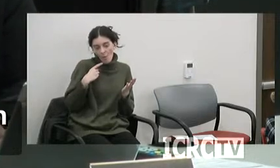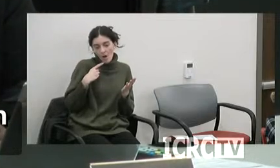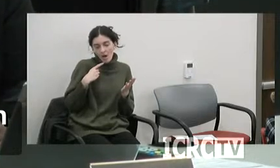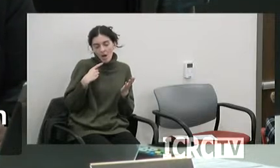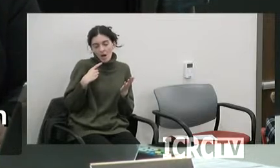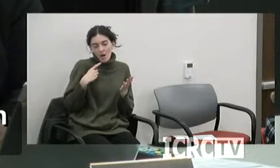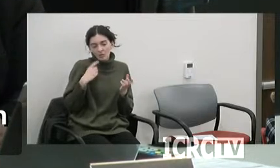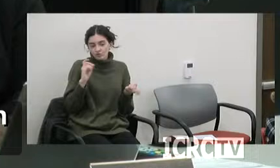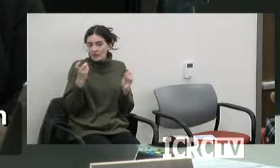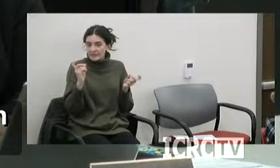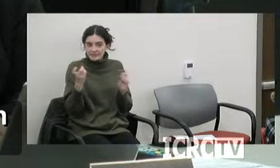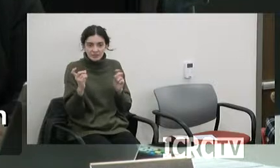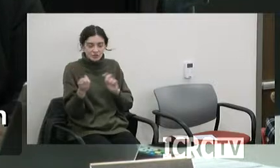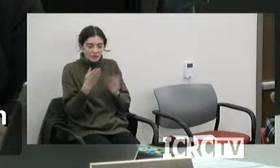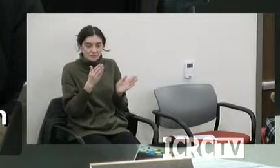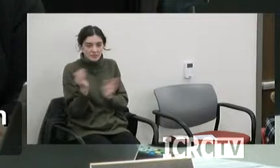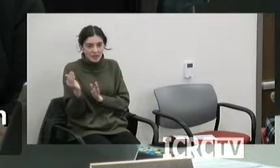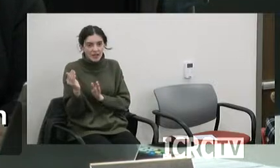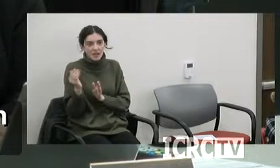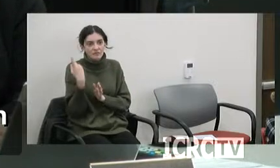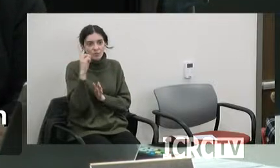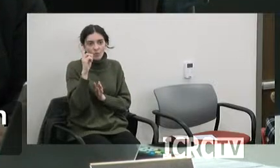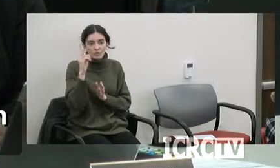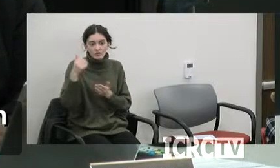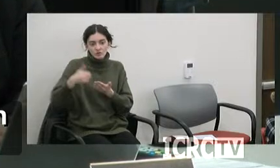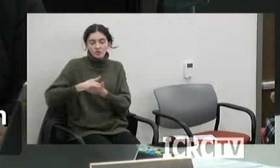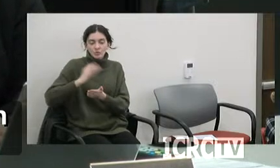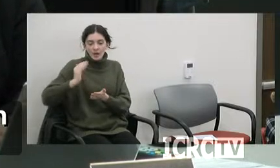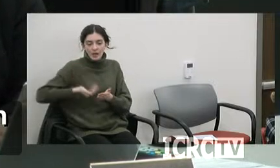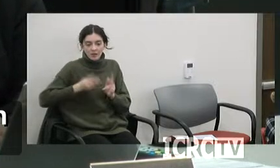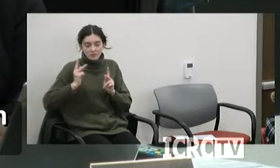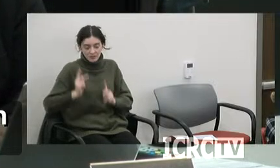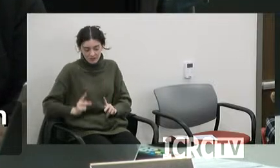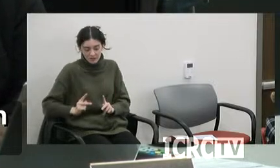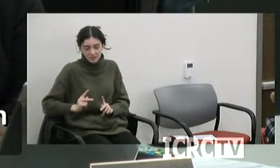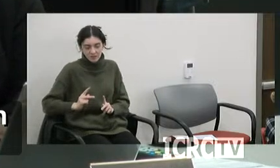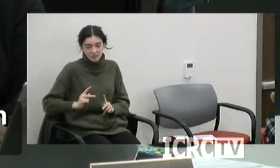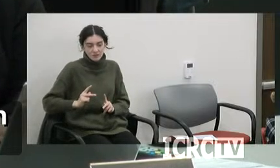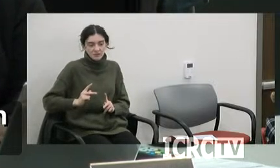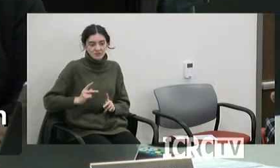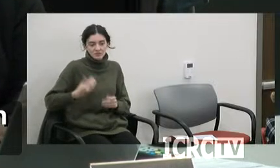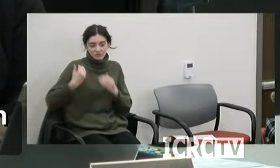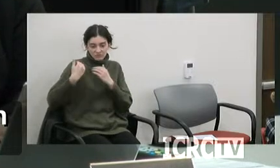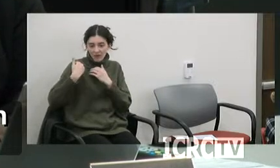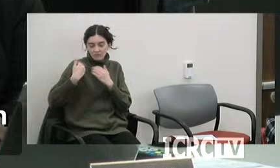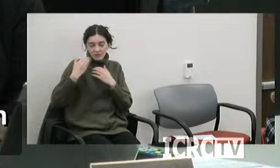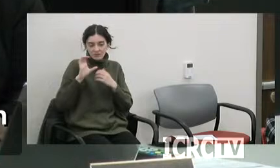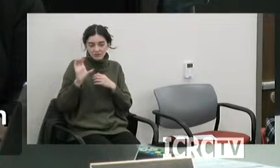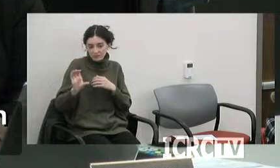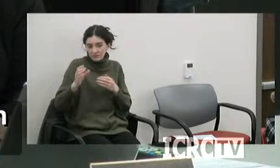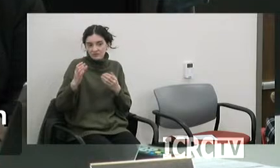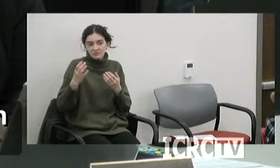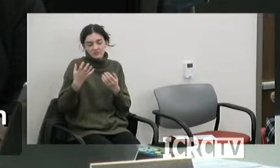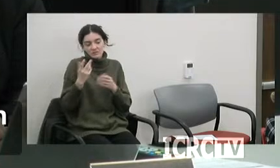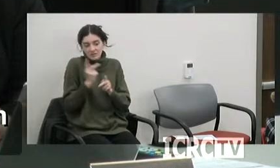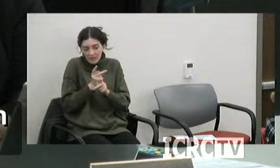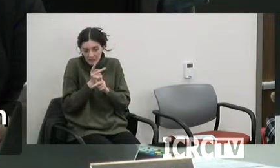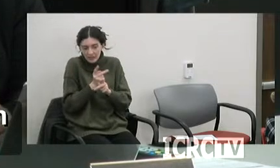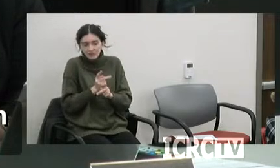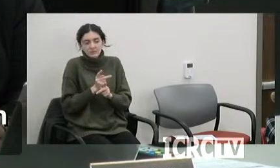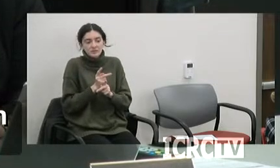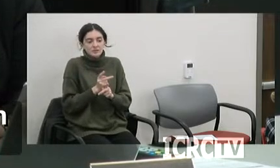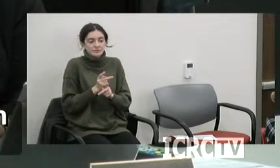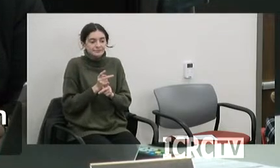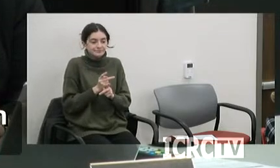that the district is in the best possible hands and that all of the items are taken care of that the district